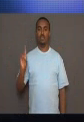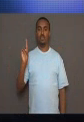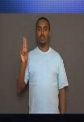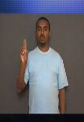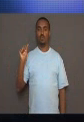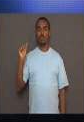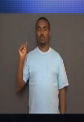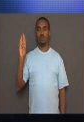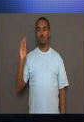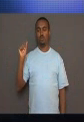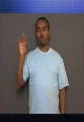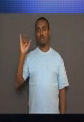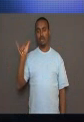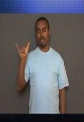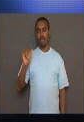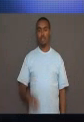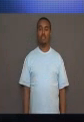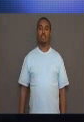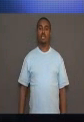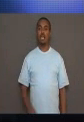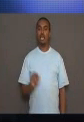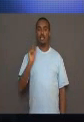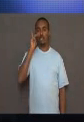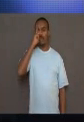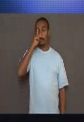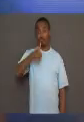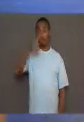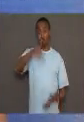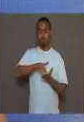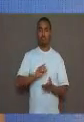Dubai, and Nairobi.